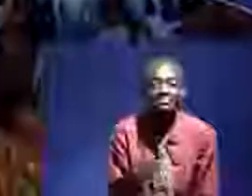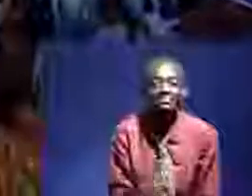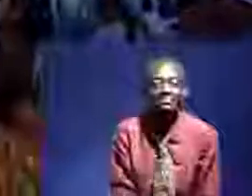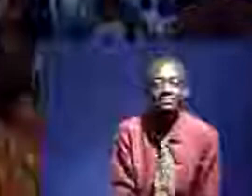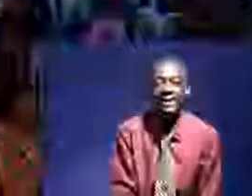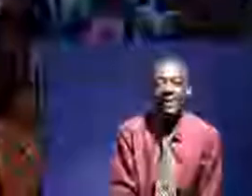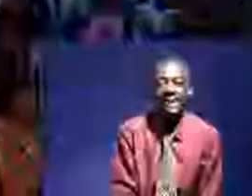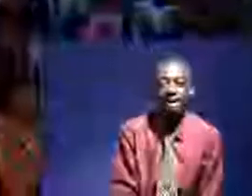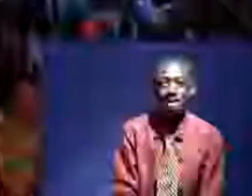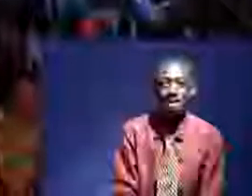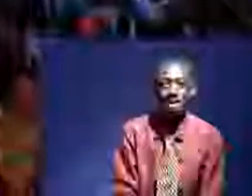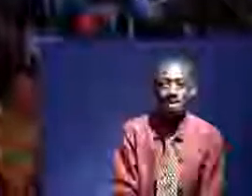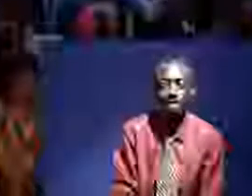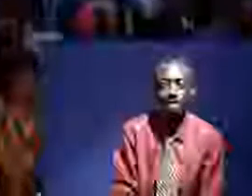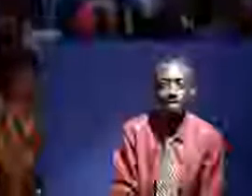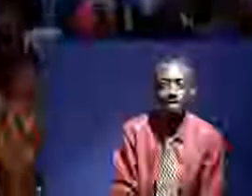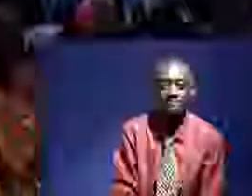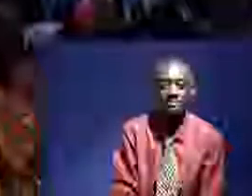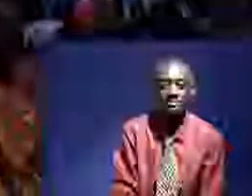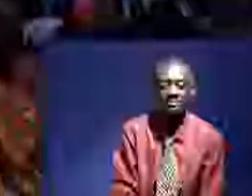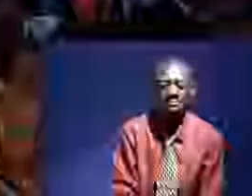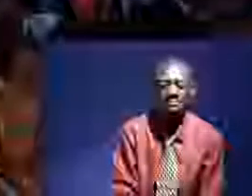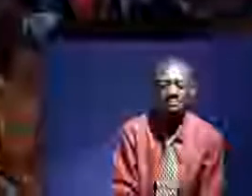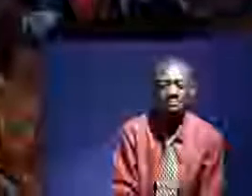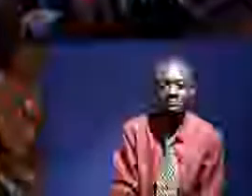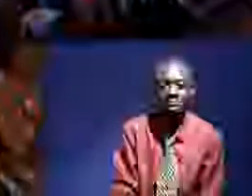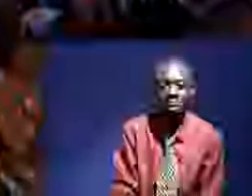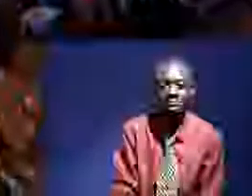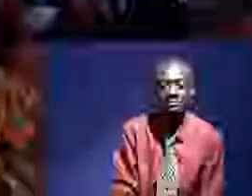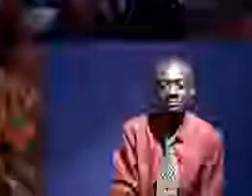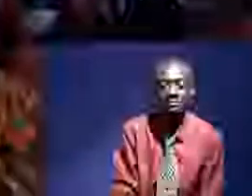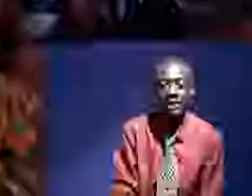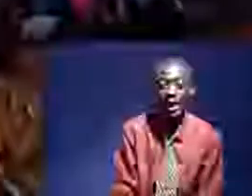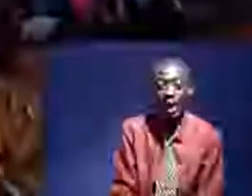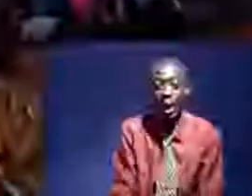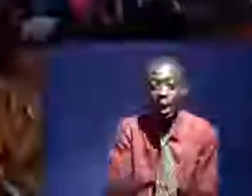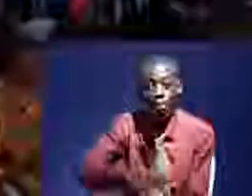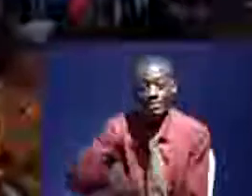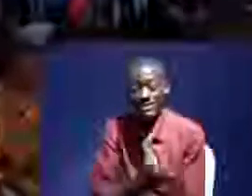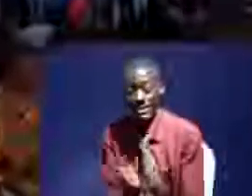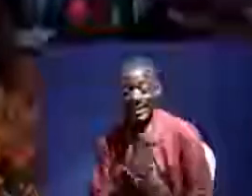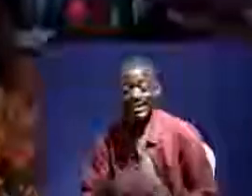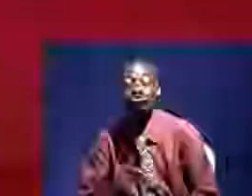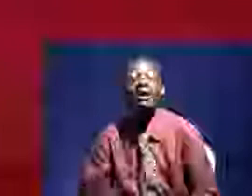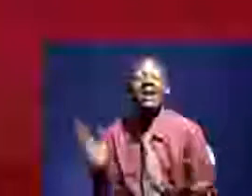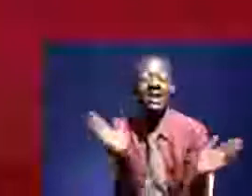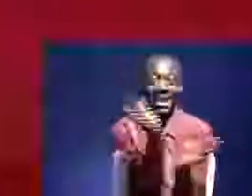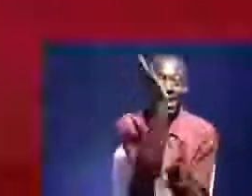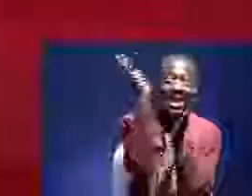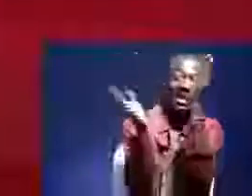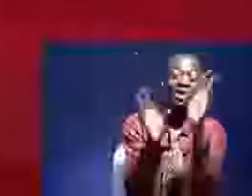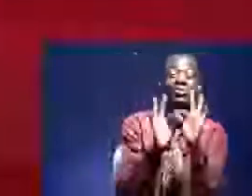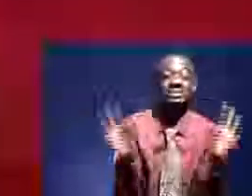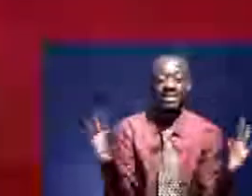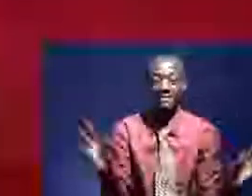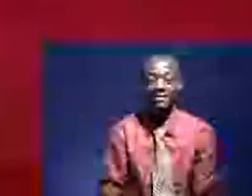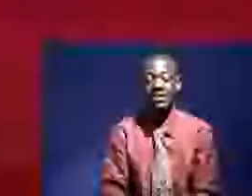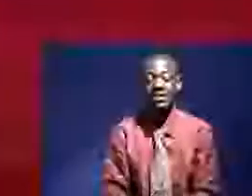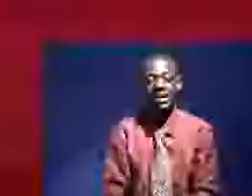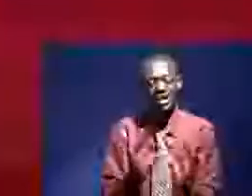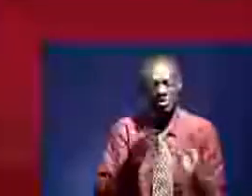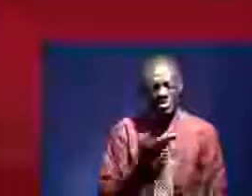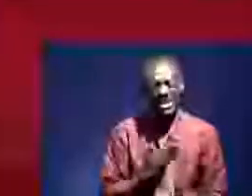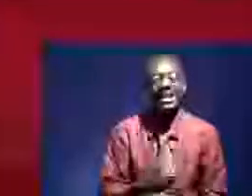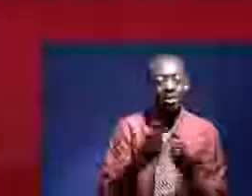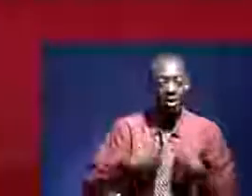fresh air is beneficial for our whole well-being. Mazingira yetu na hii hewa safi ina manufaa sana kwa afya zetu